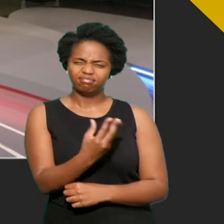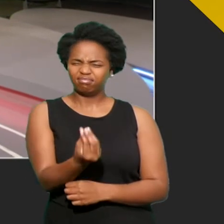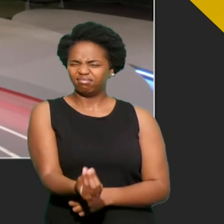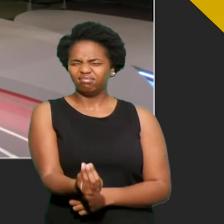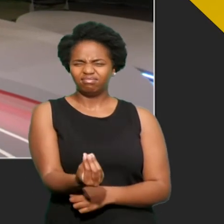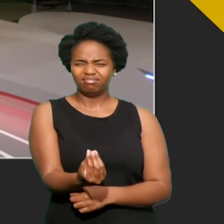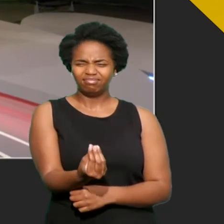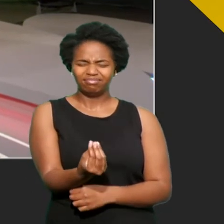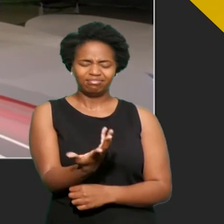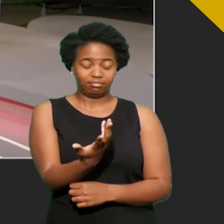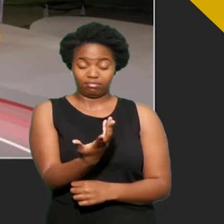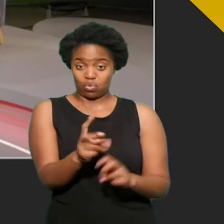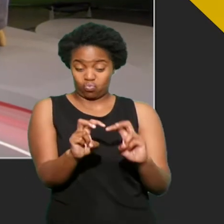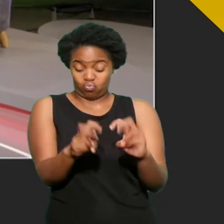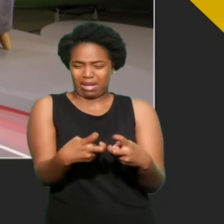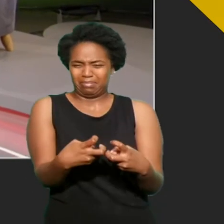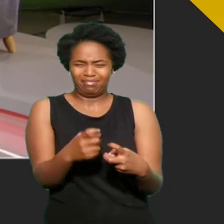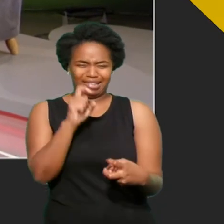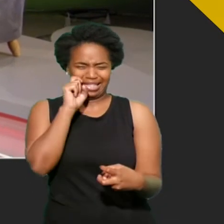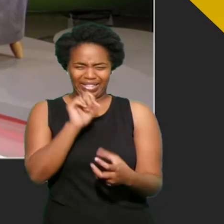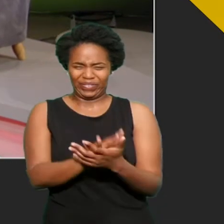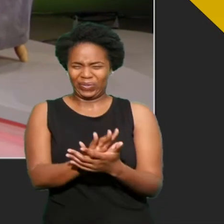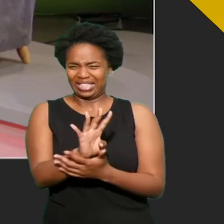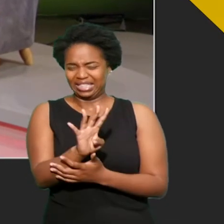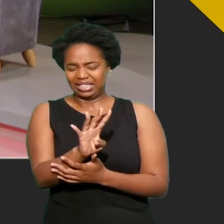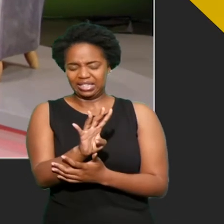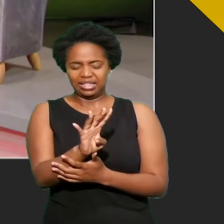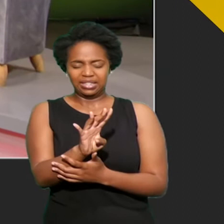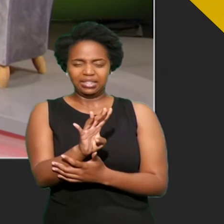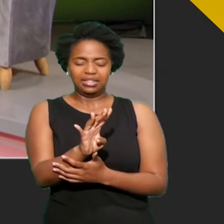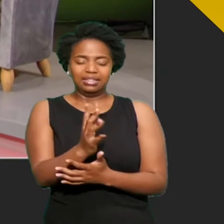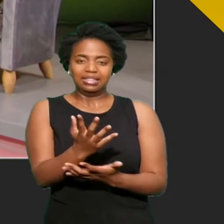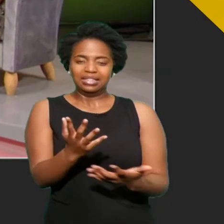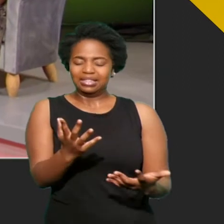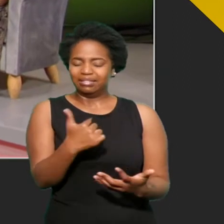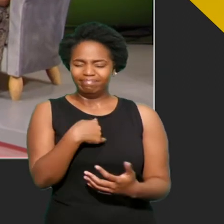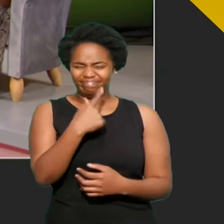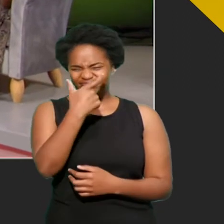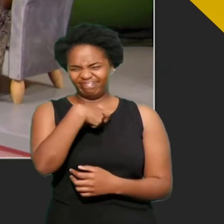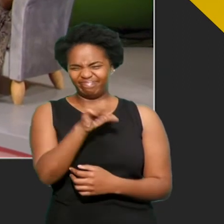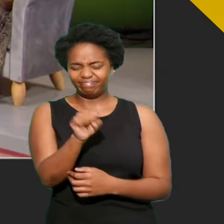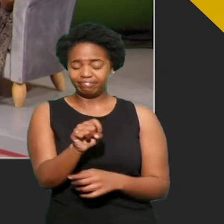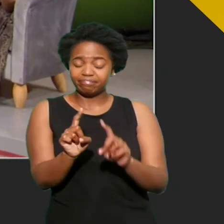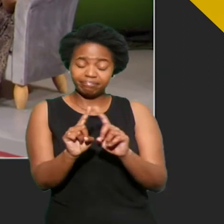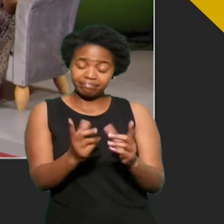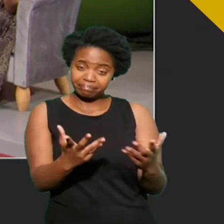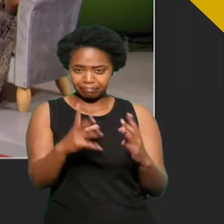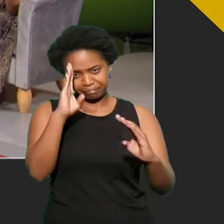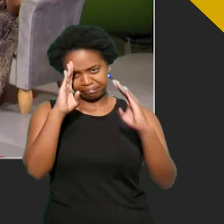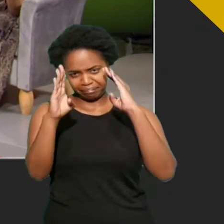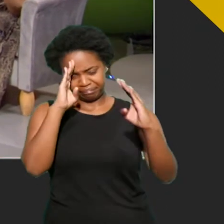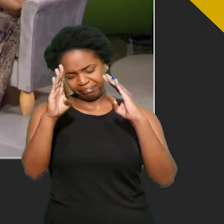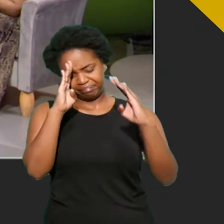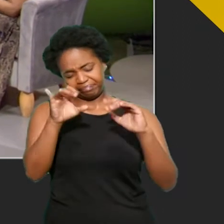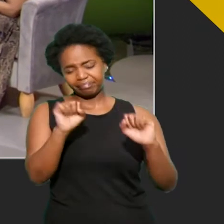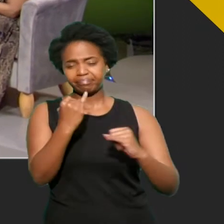Abuse, rape happening at that age, it's really, really barbaric, and it's really quite saddening. But still, Nicolette